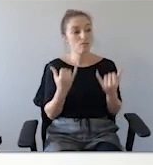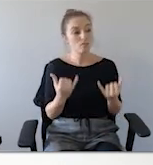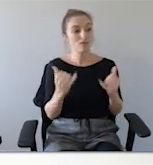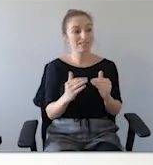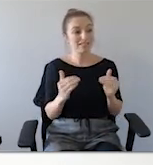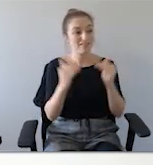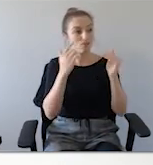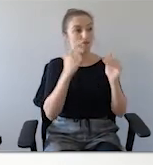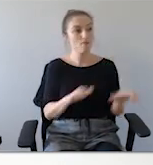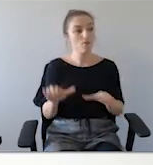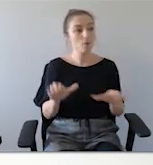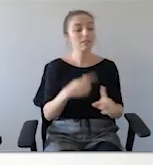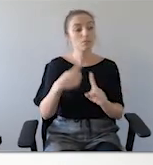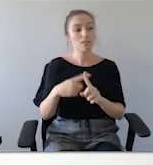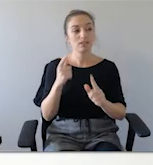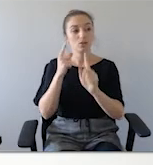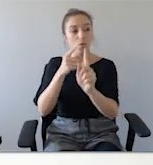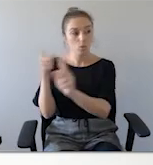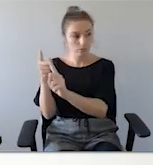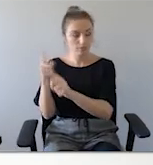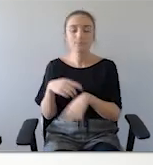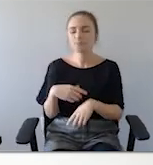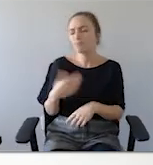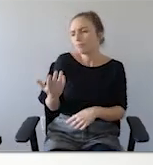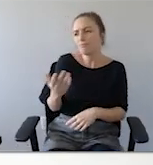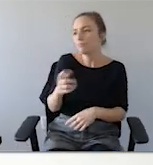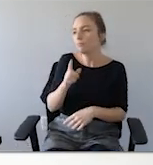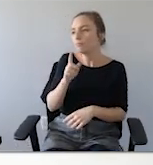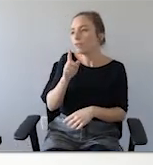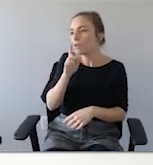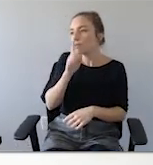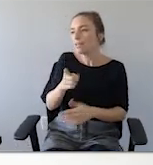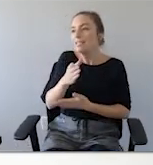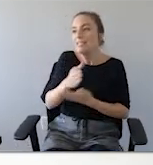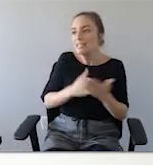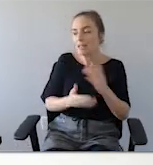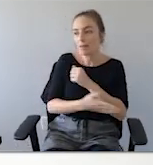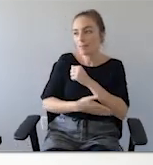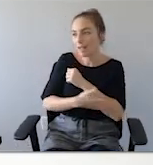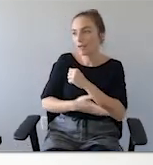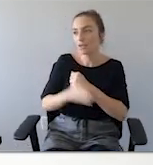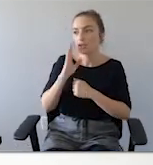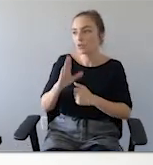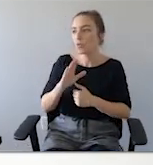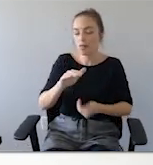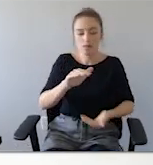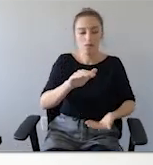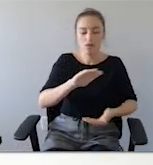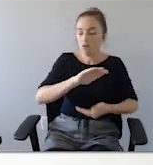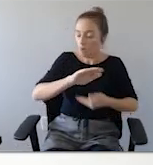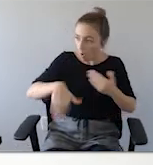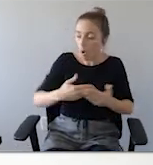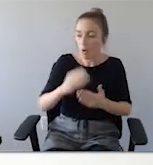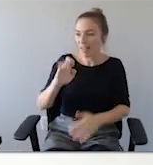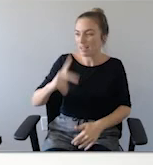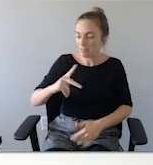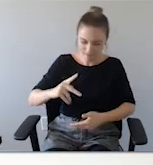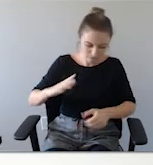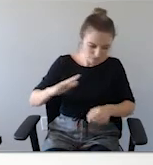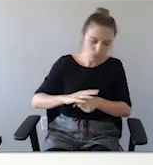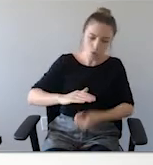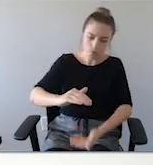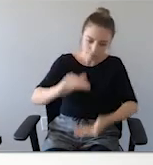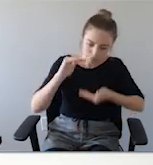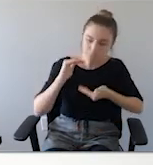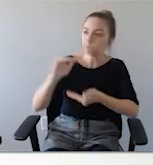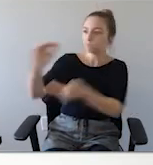and the goals. There are counties, like Miami-Dade County, for instance, they give the parent the whole thing, soup to nuts, as a draft.